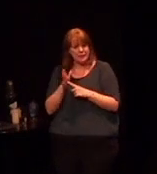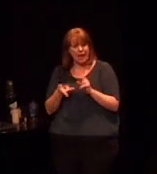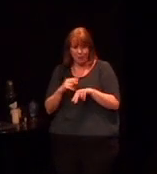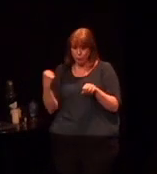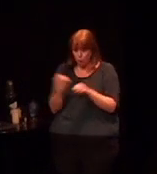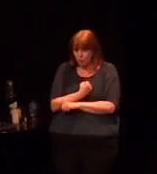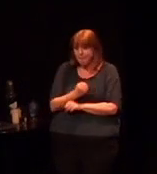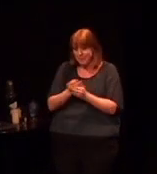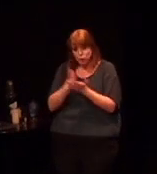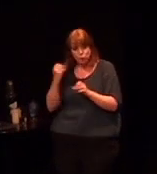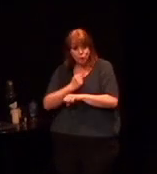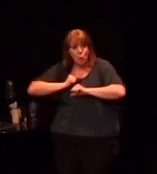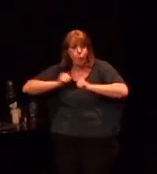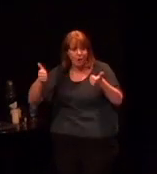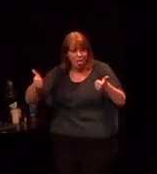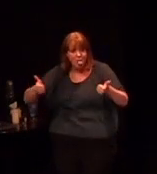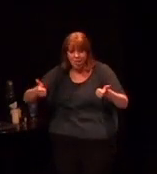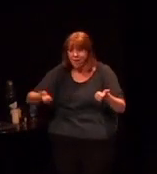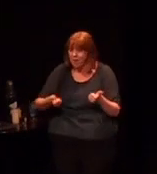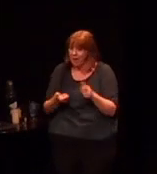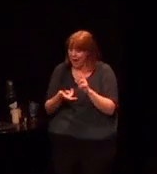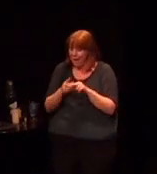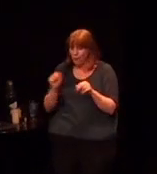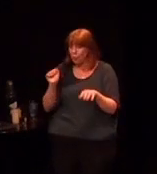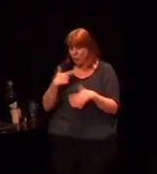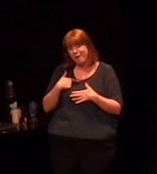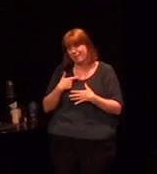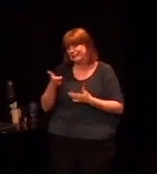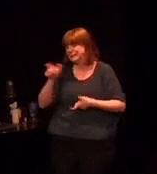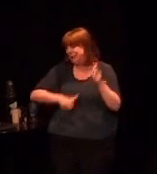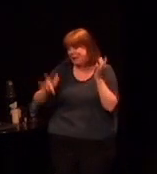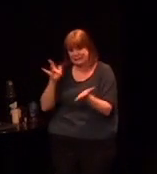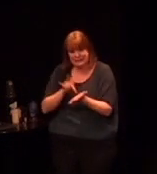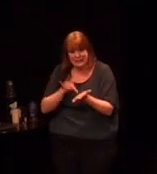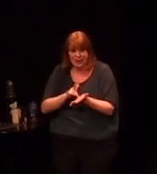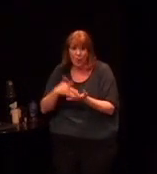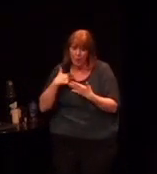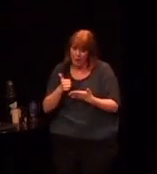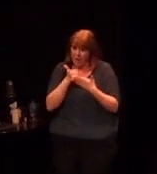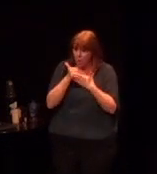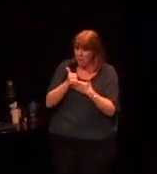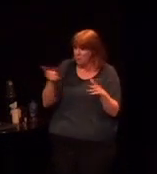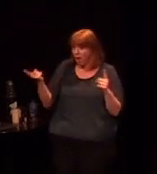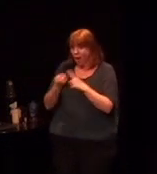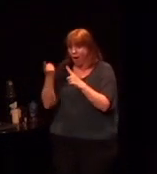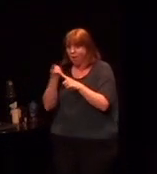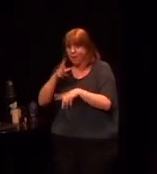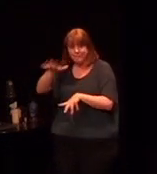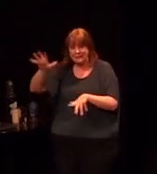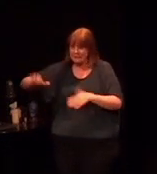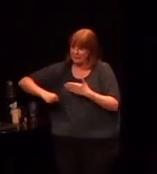do it, we should be doing it properly. And if we're going to do it right, then we're in the Science Centre, we're actually helping a lot of other people develop